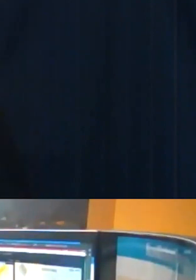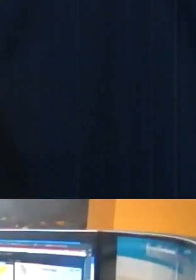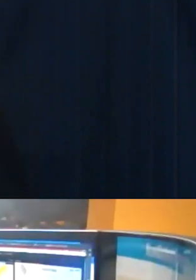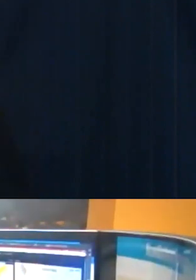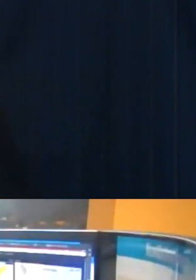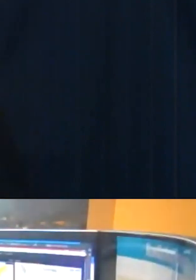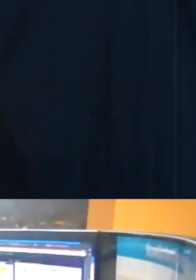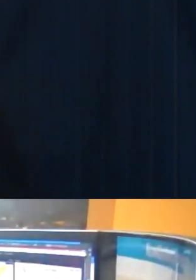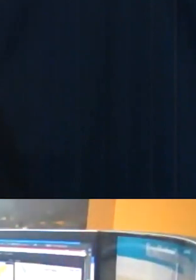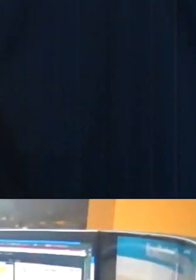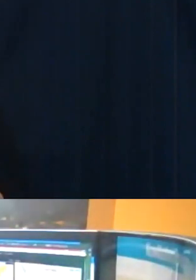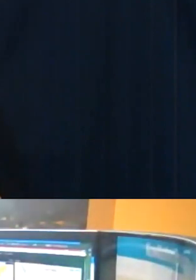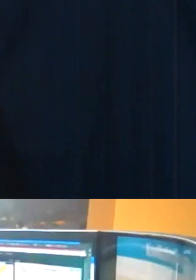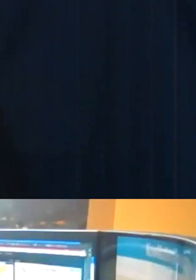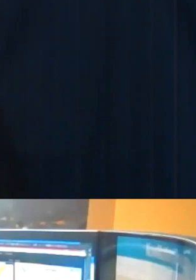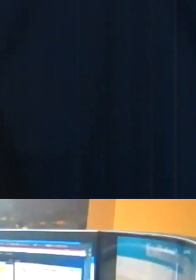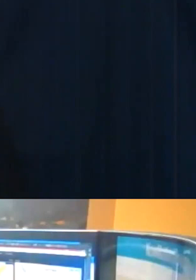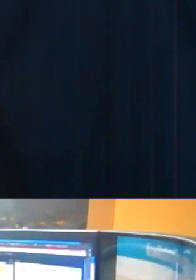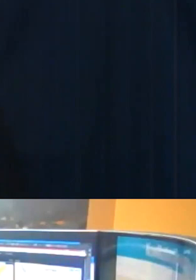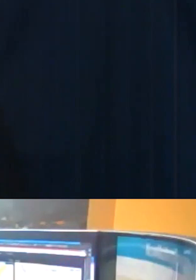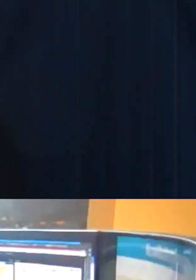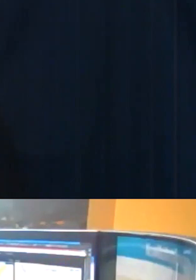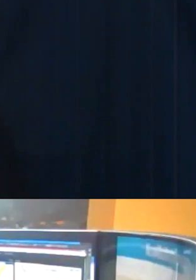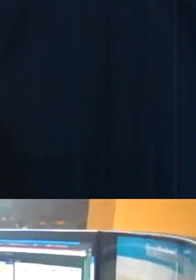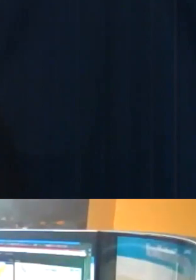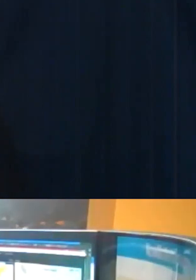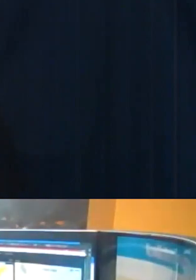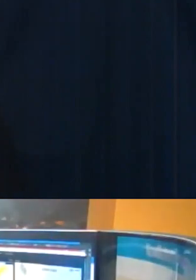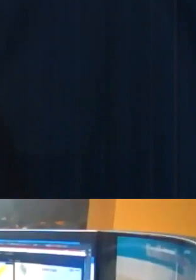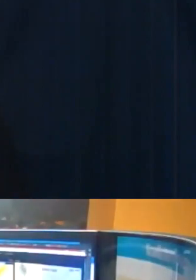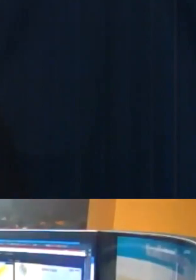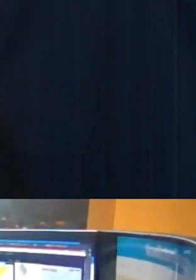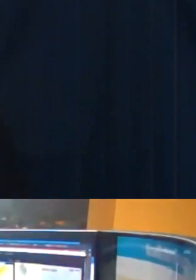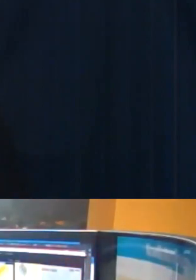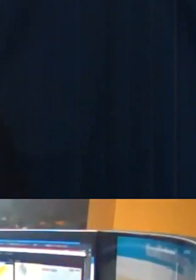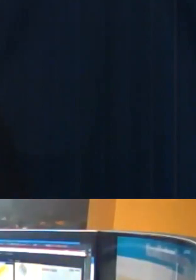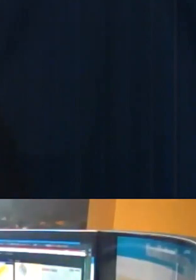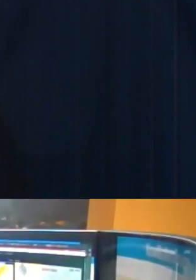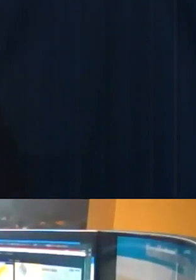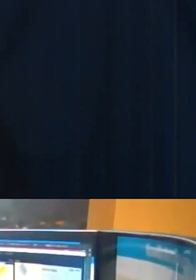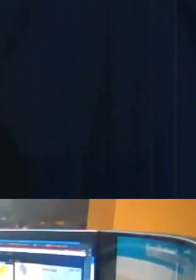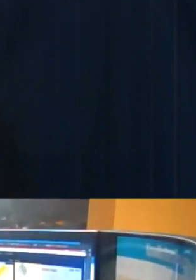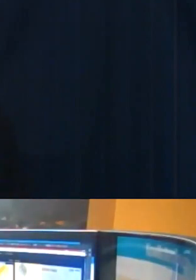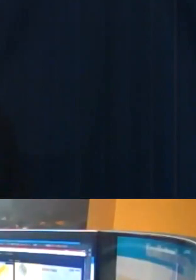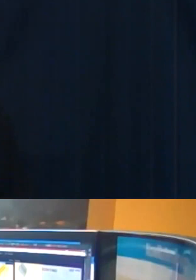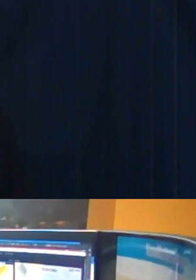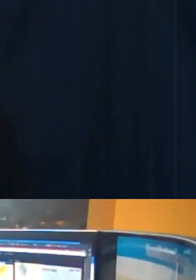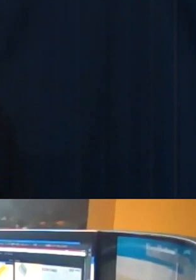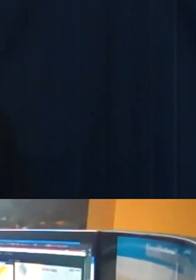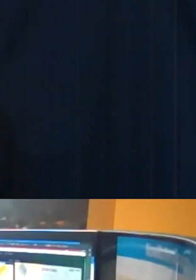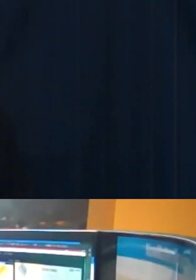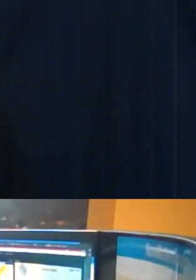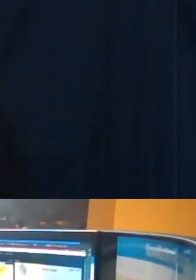It's high the first time, the second time, and by the 3rd time, it comes down. Monica says, it's so long. And Lisa says, never